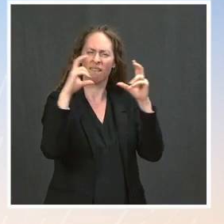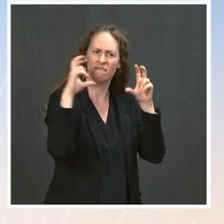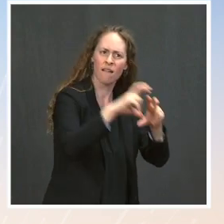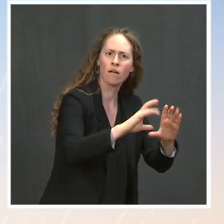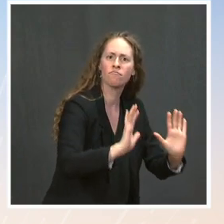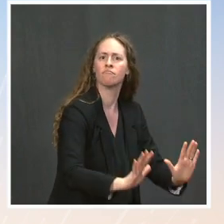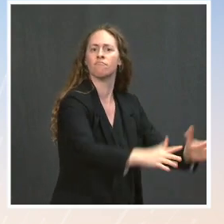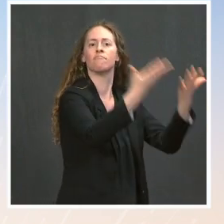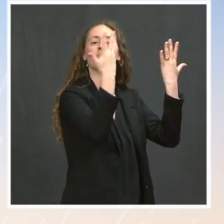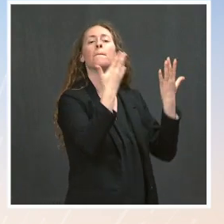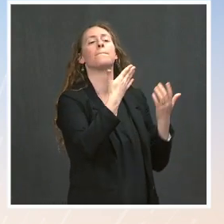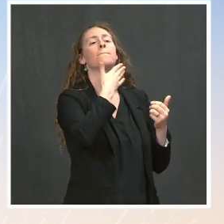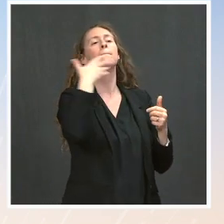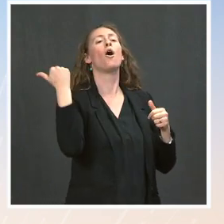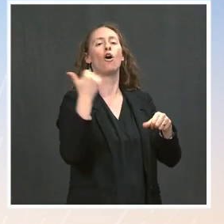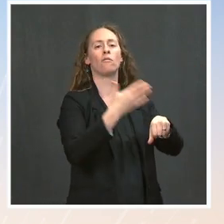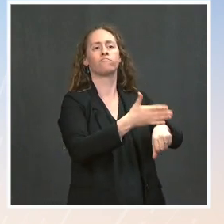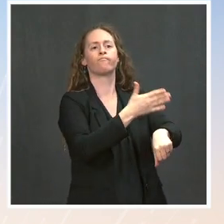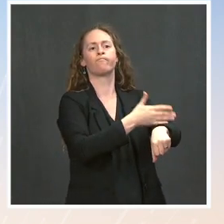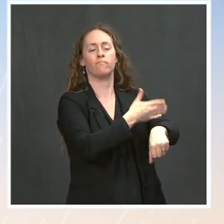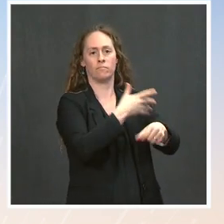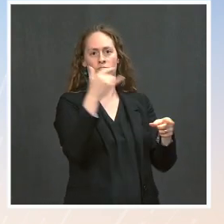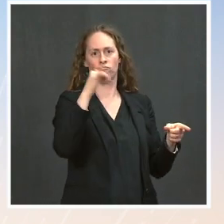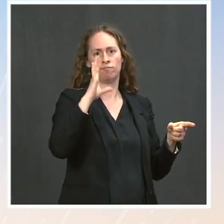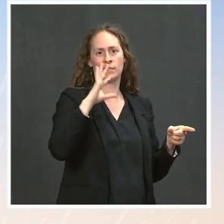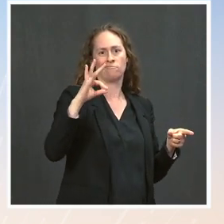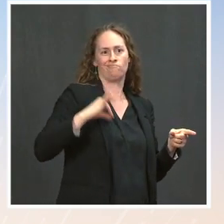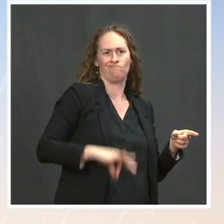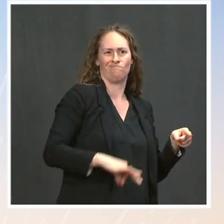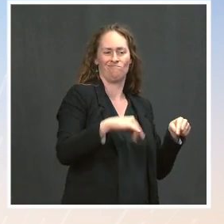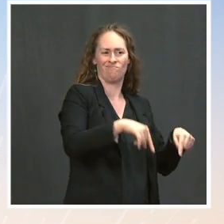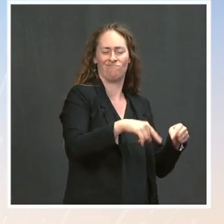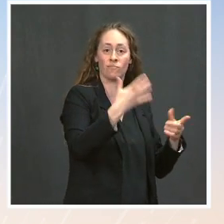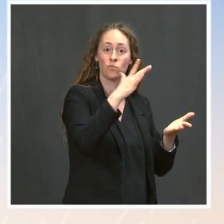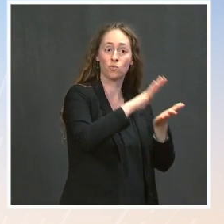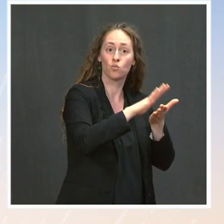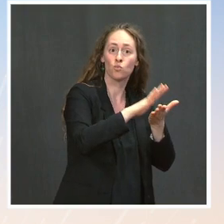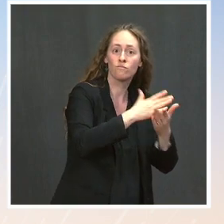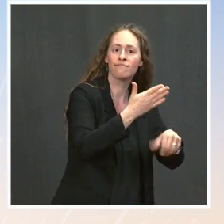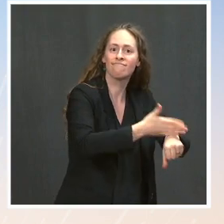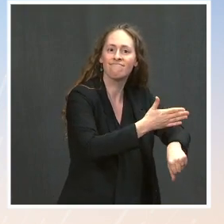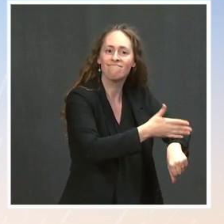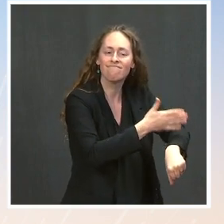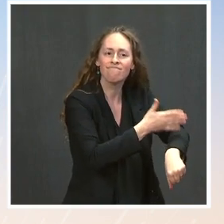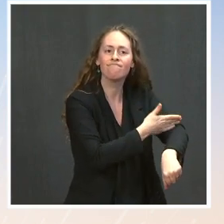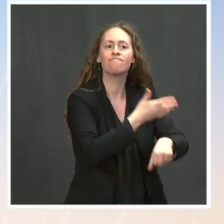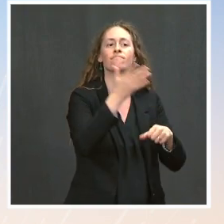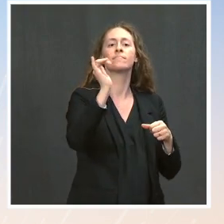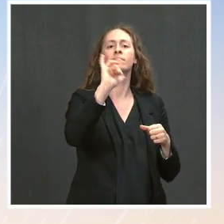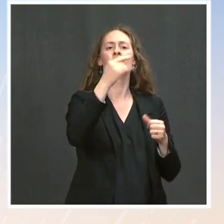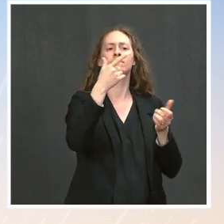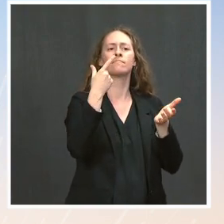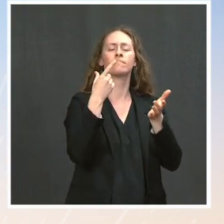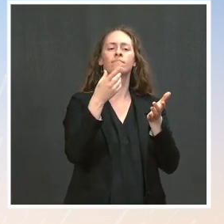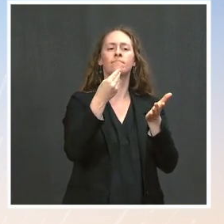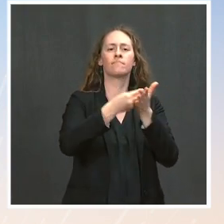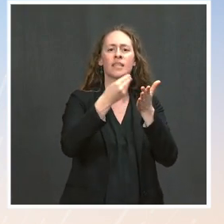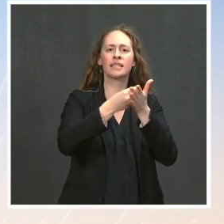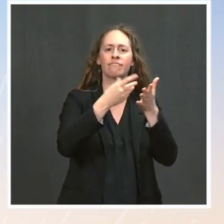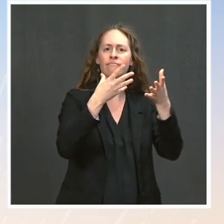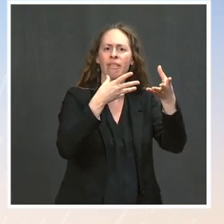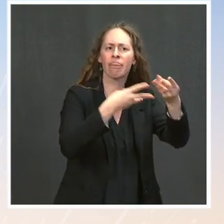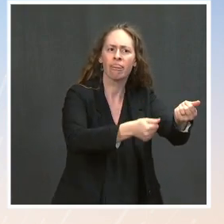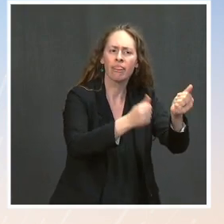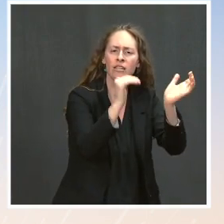enormous dividends in terms of their own academic success, reduce costs in the healthcare system, productivity, and growth